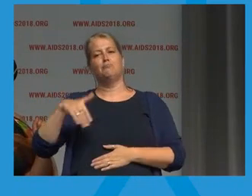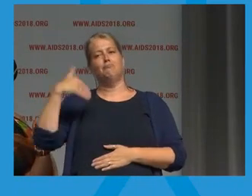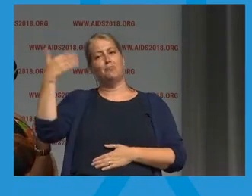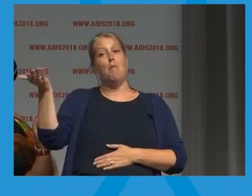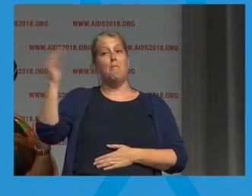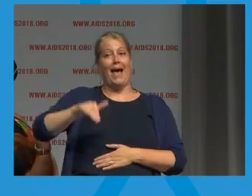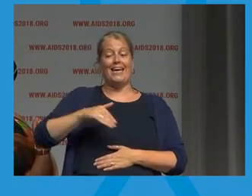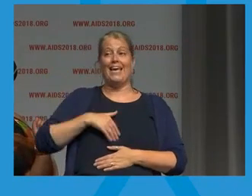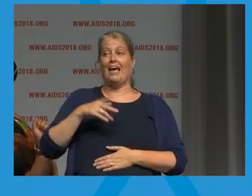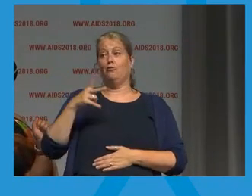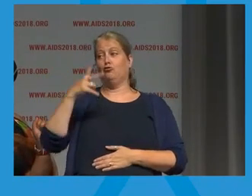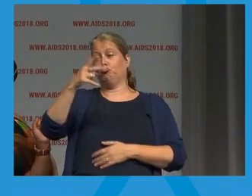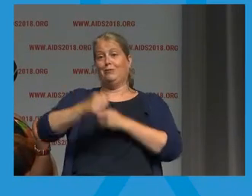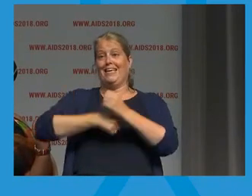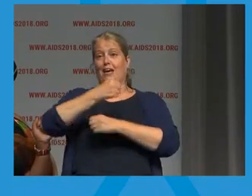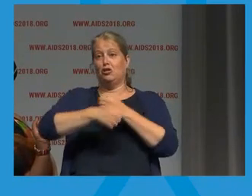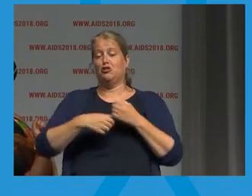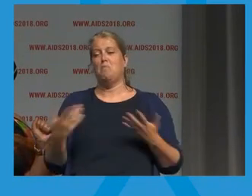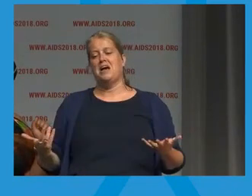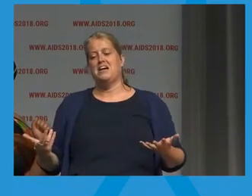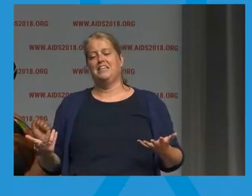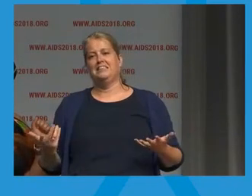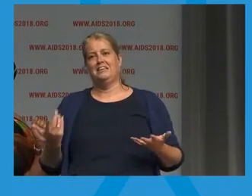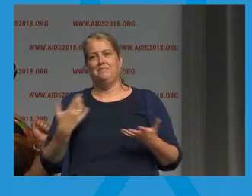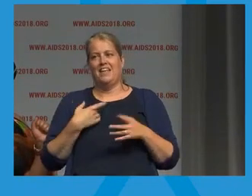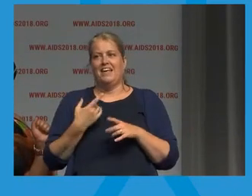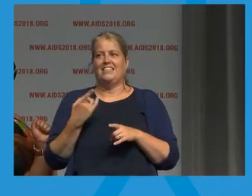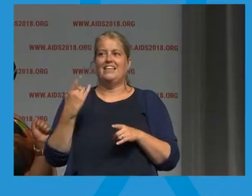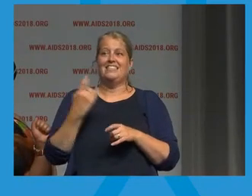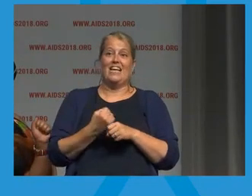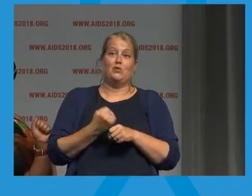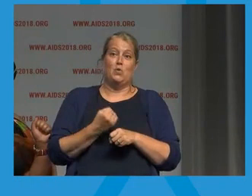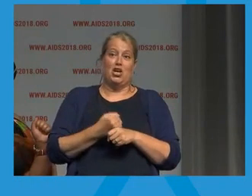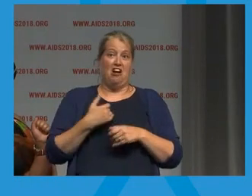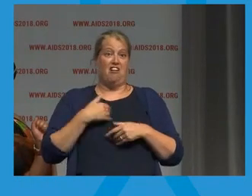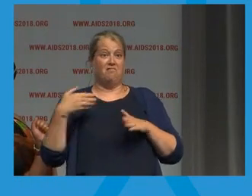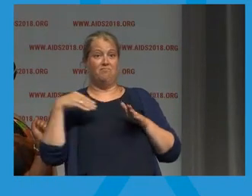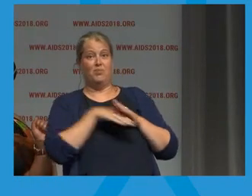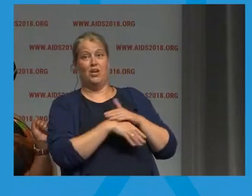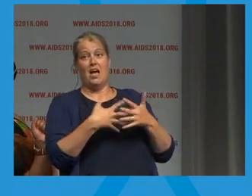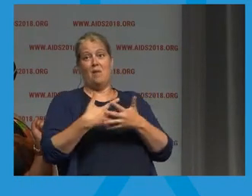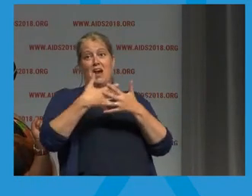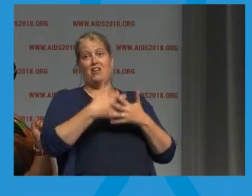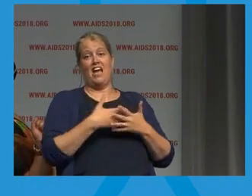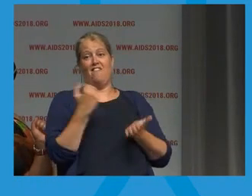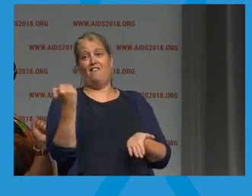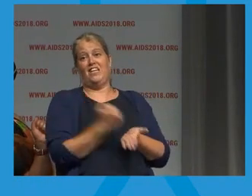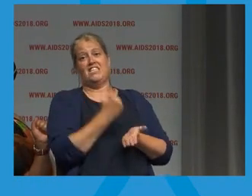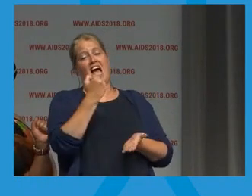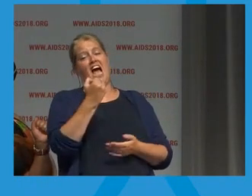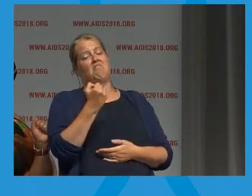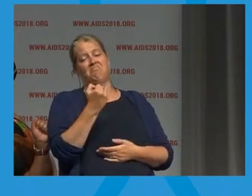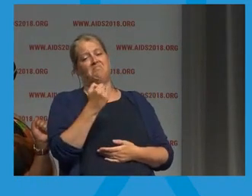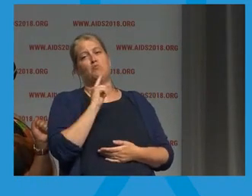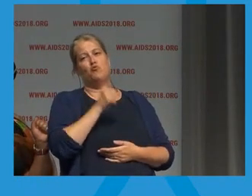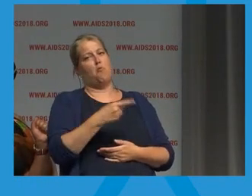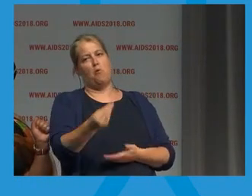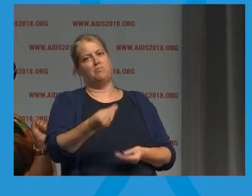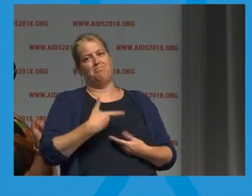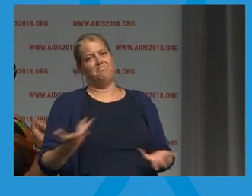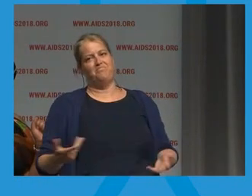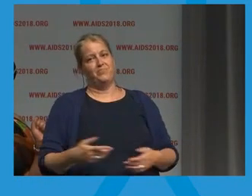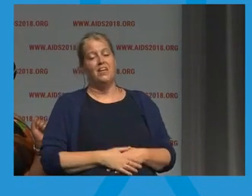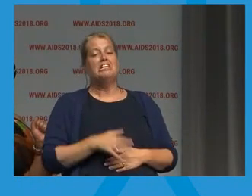know as a sex worker I will be properly never get visa for the USA. Ask the organization to reconsider